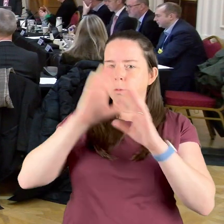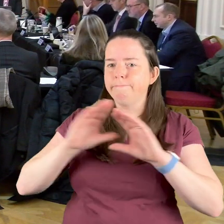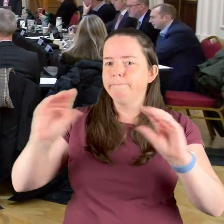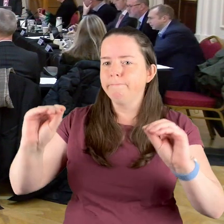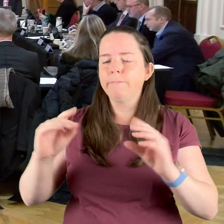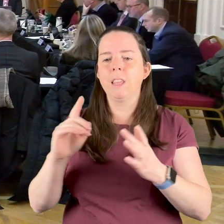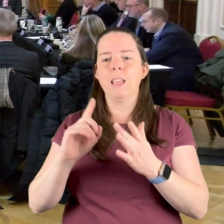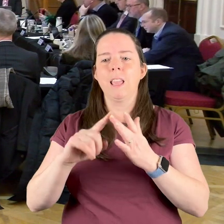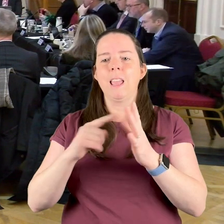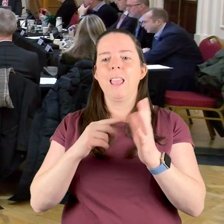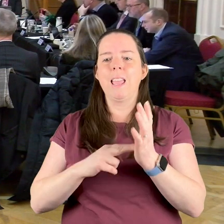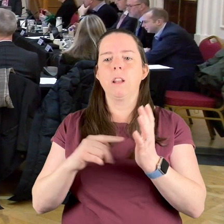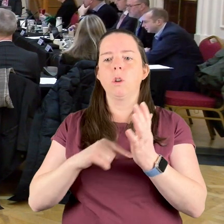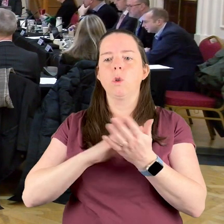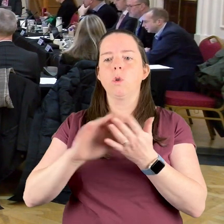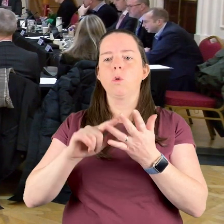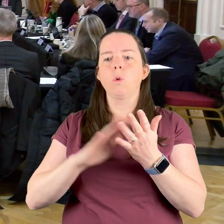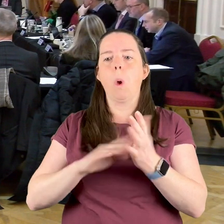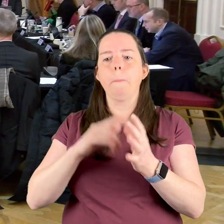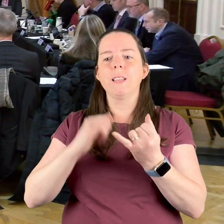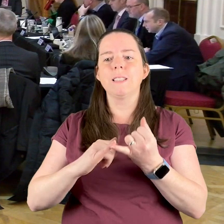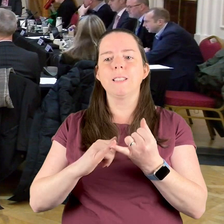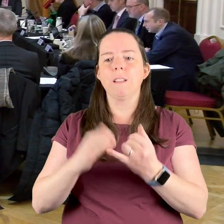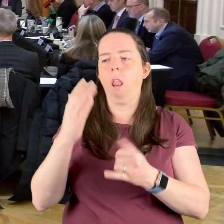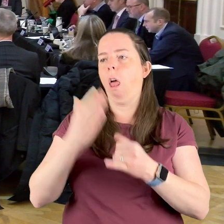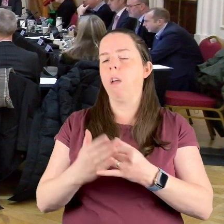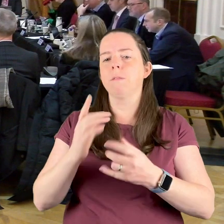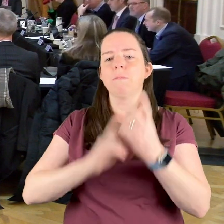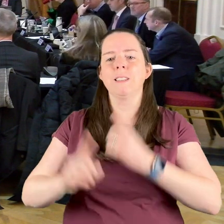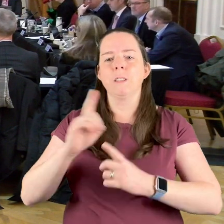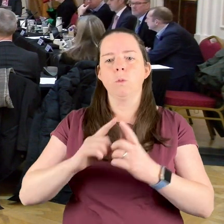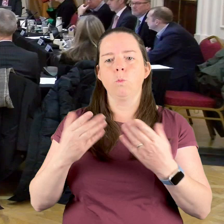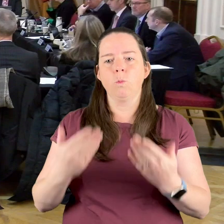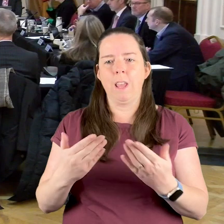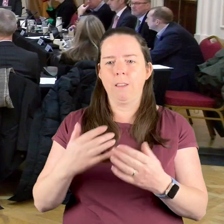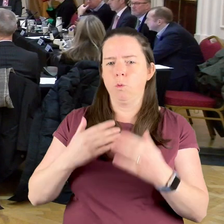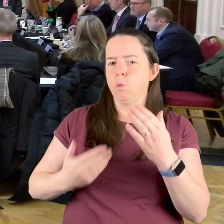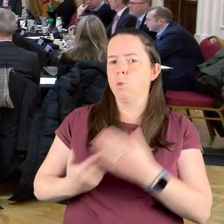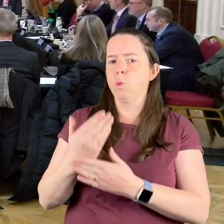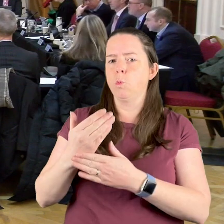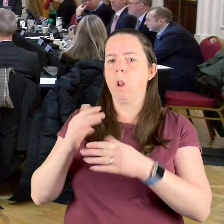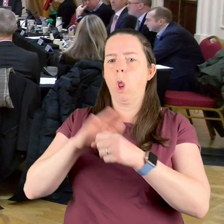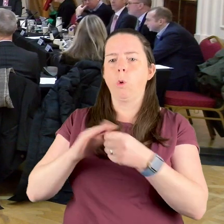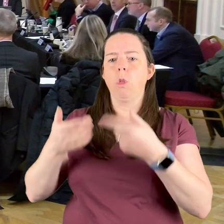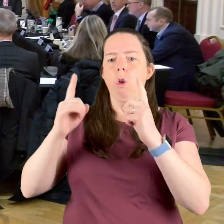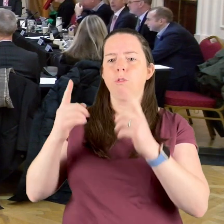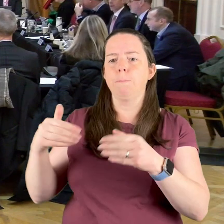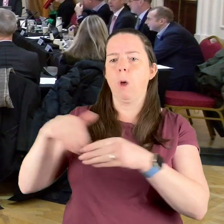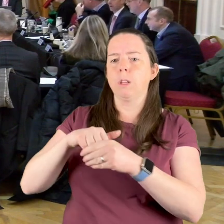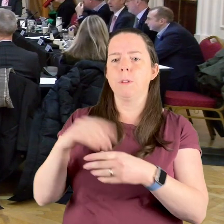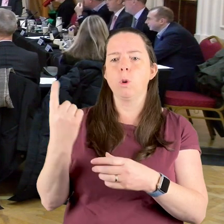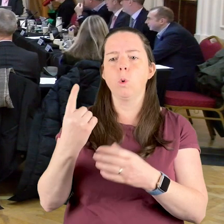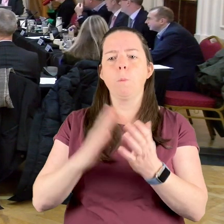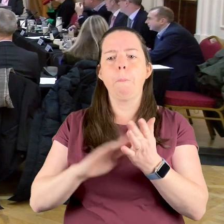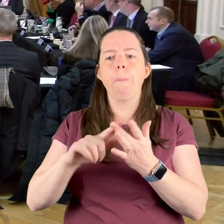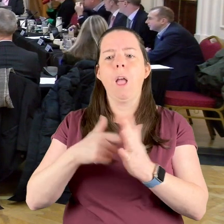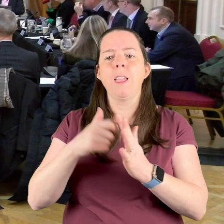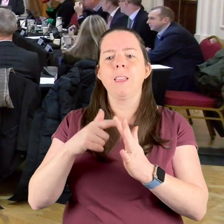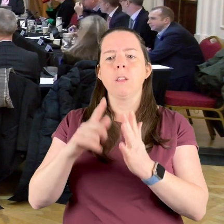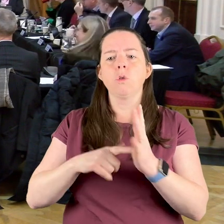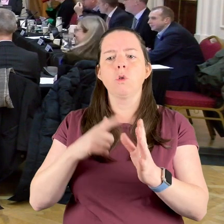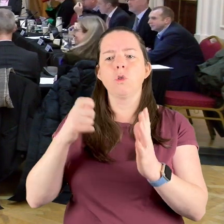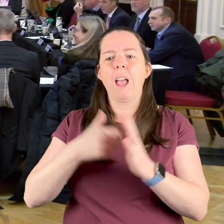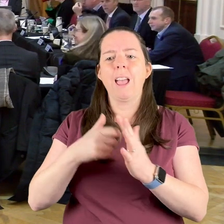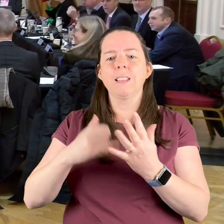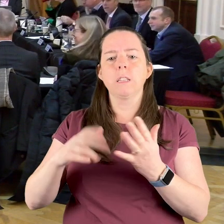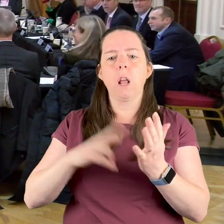to advise members of the board that this is Ian Thomas's last meeting, and I would like to welcome our new local authority participant,